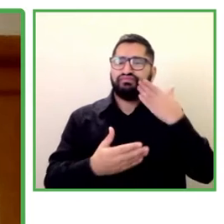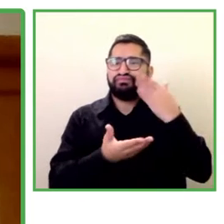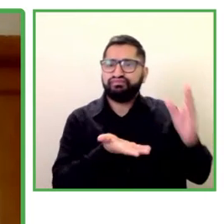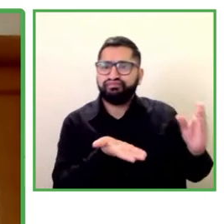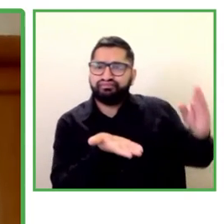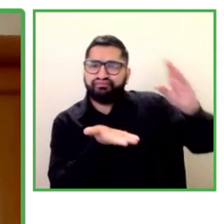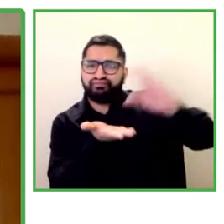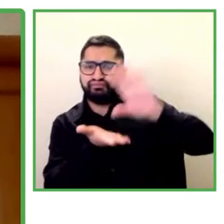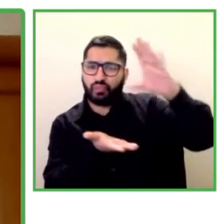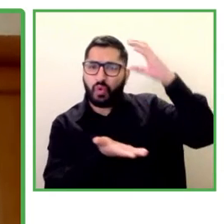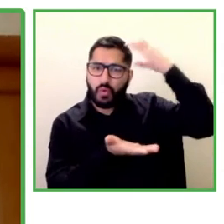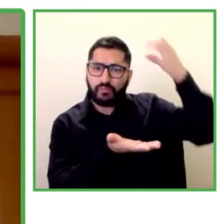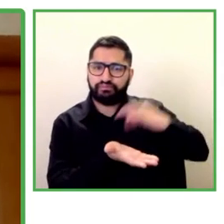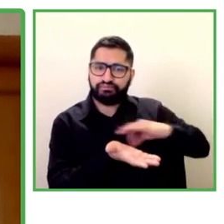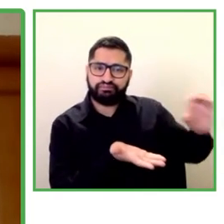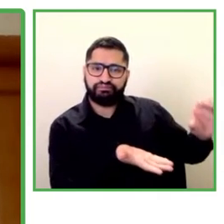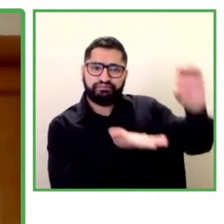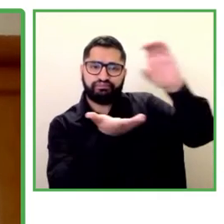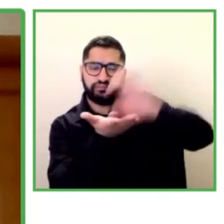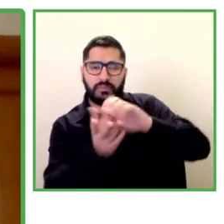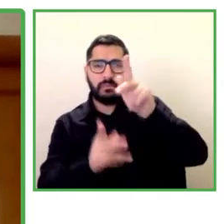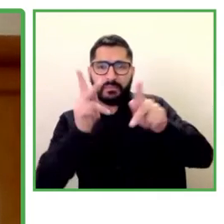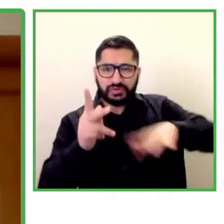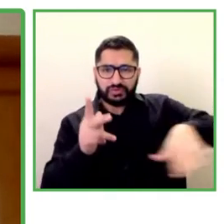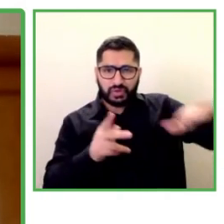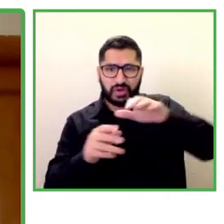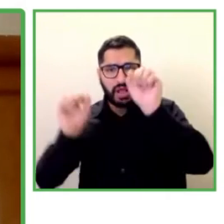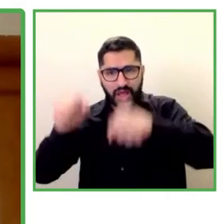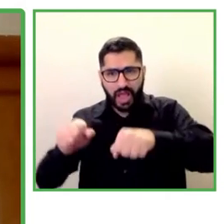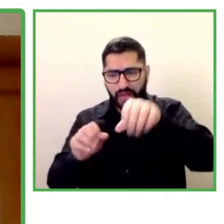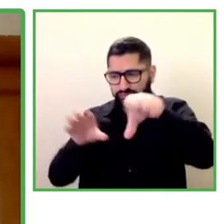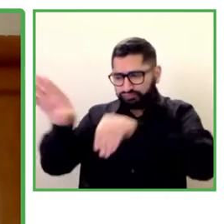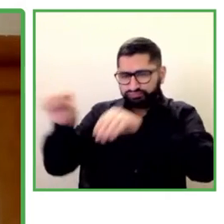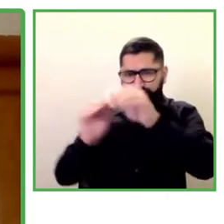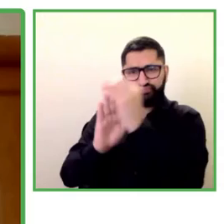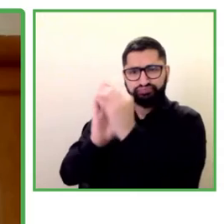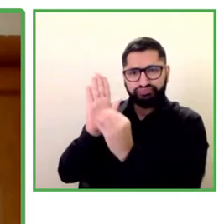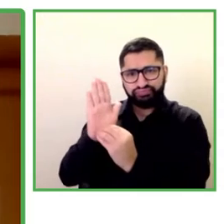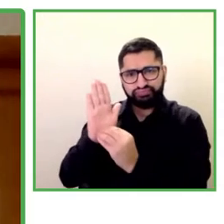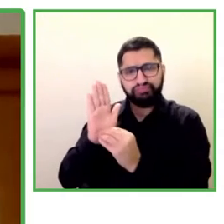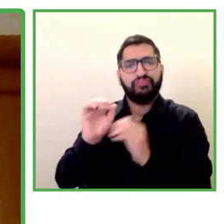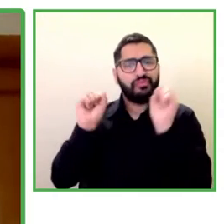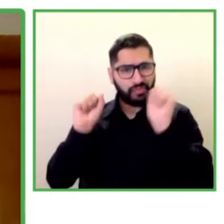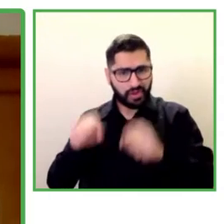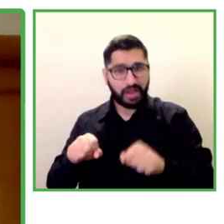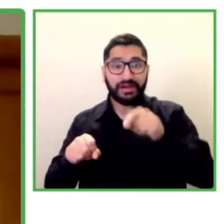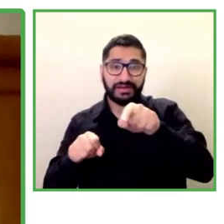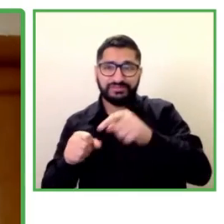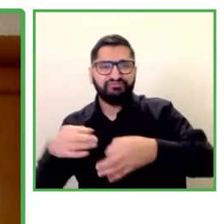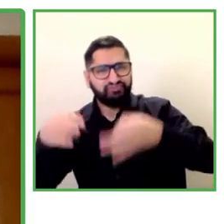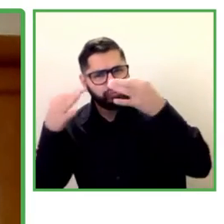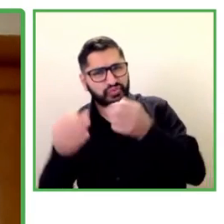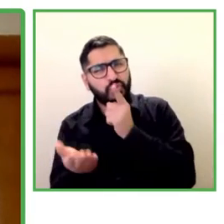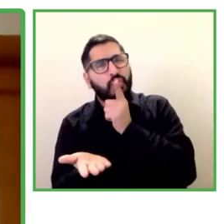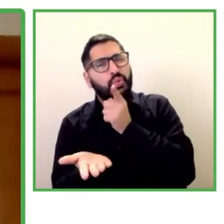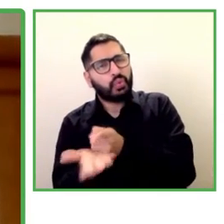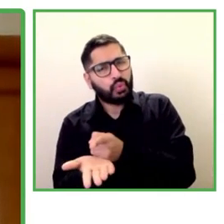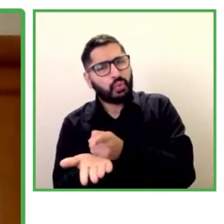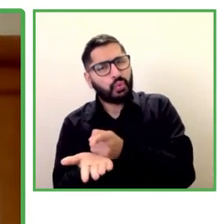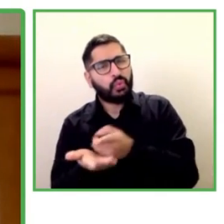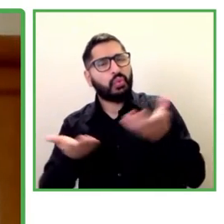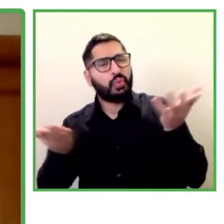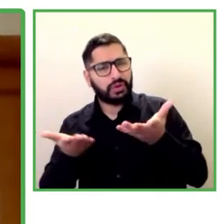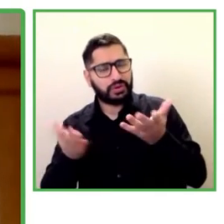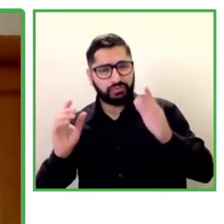social security for the hiring of people with disabilities, etc. However, early enough, we saw that this